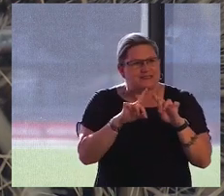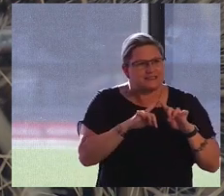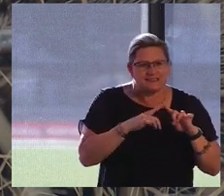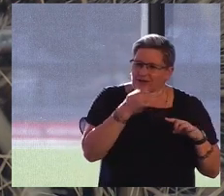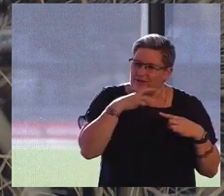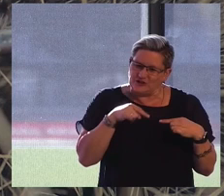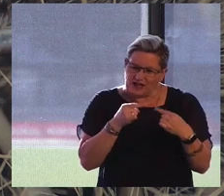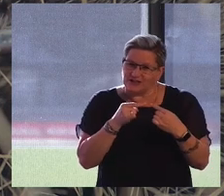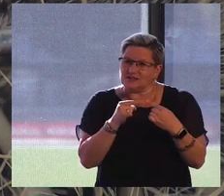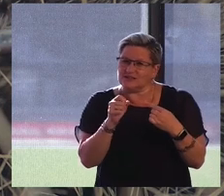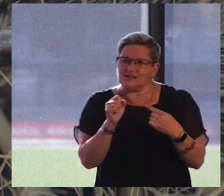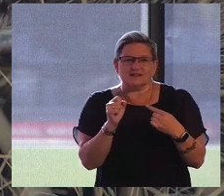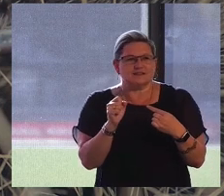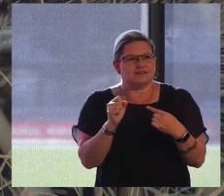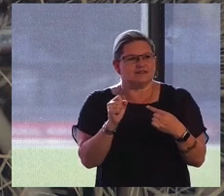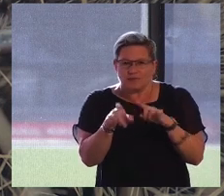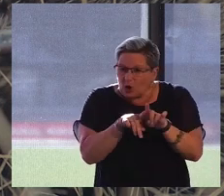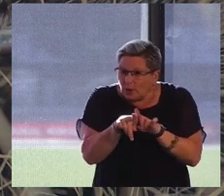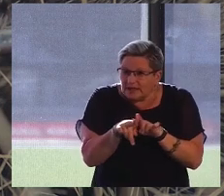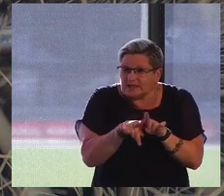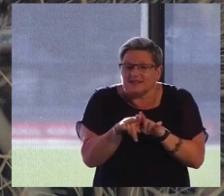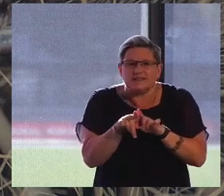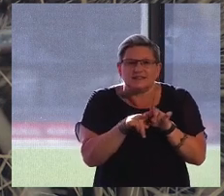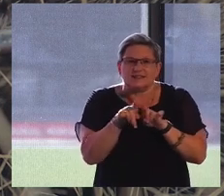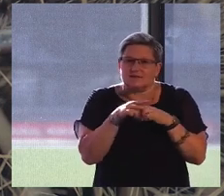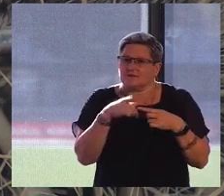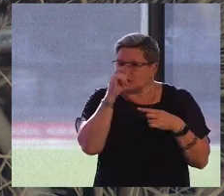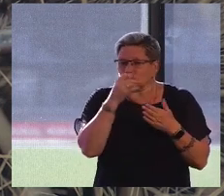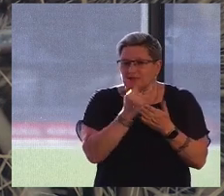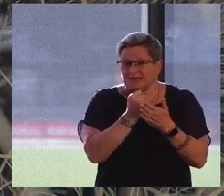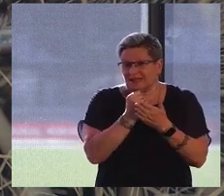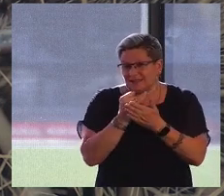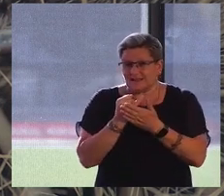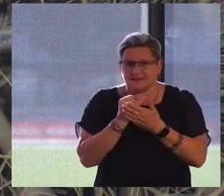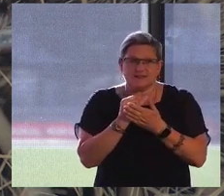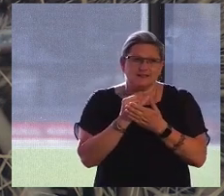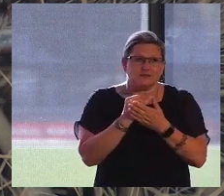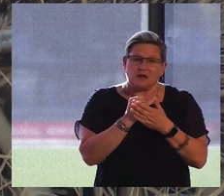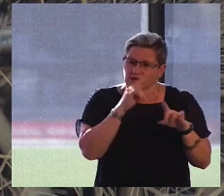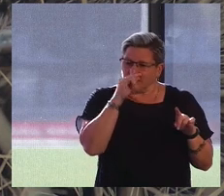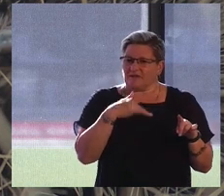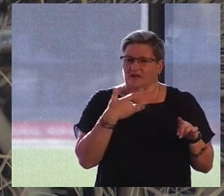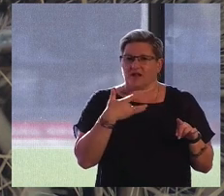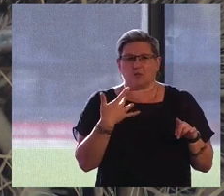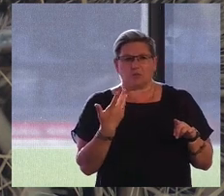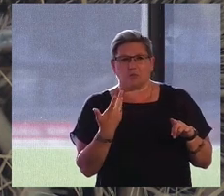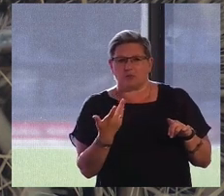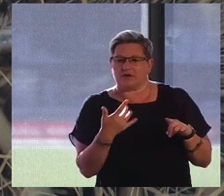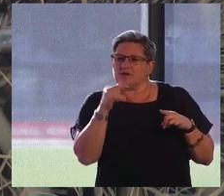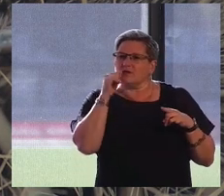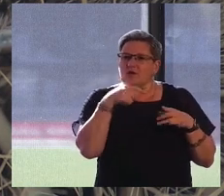you. You're learning, you're probably making mistakes, but you can feel it, right? It's like when the horse starts to